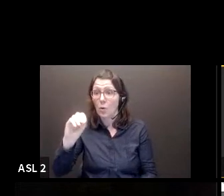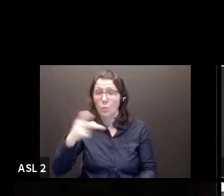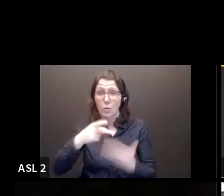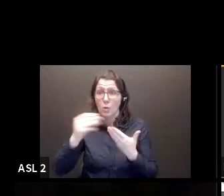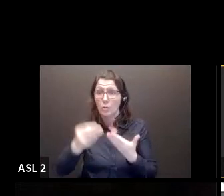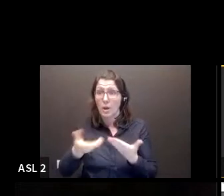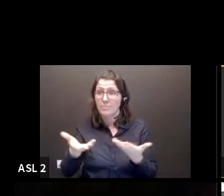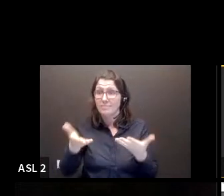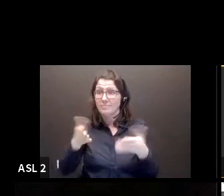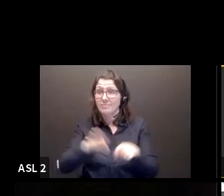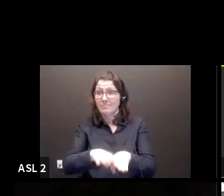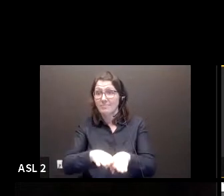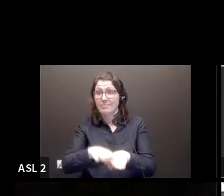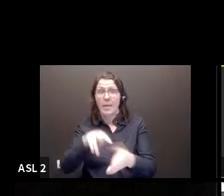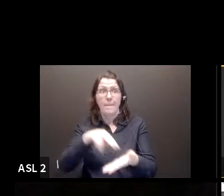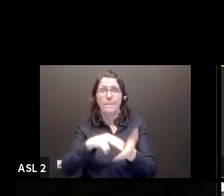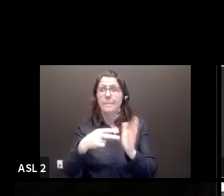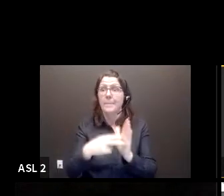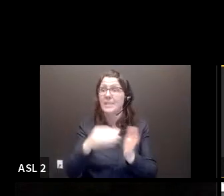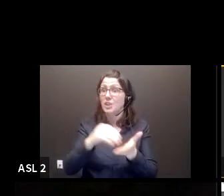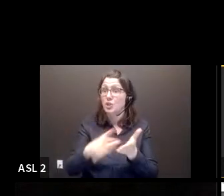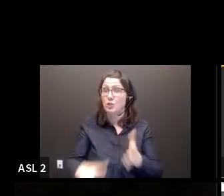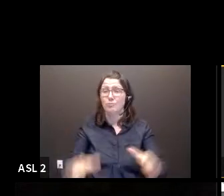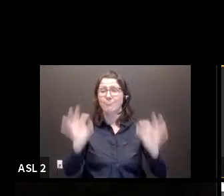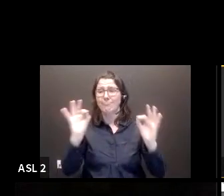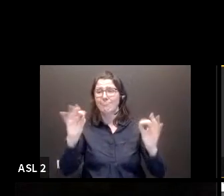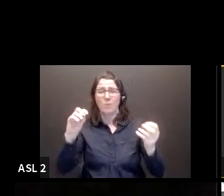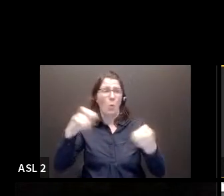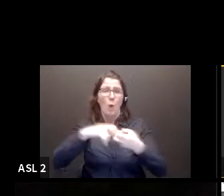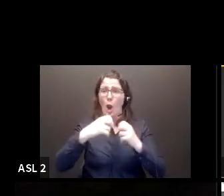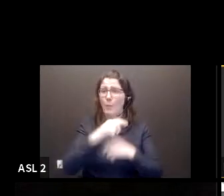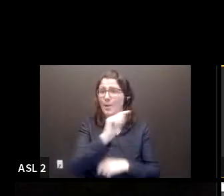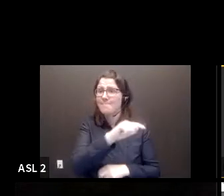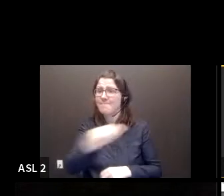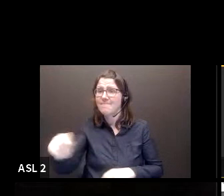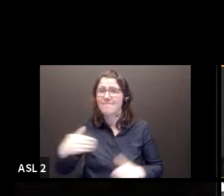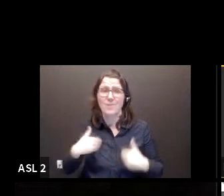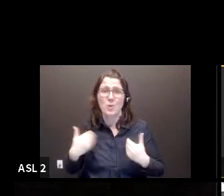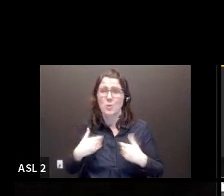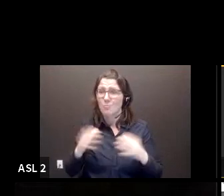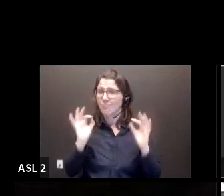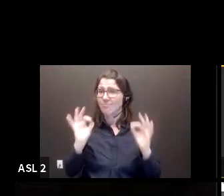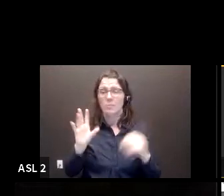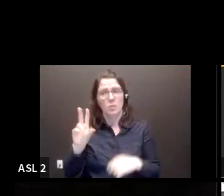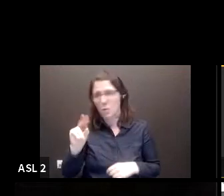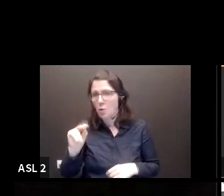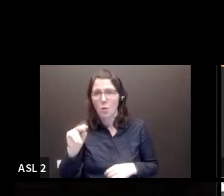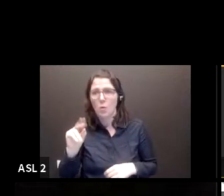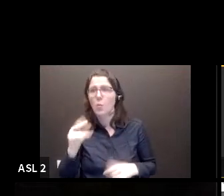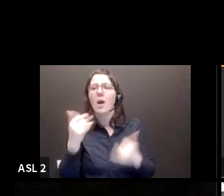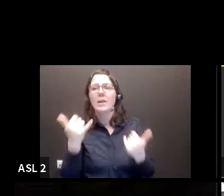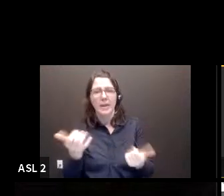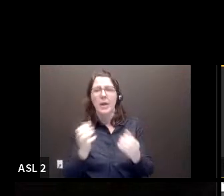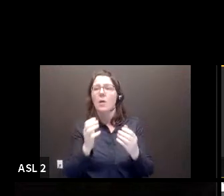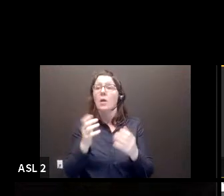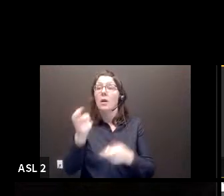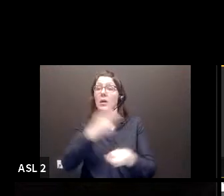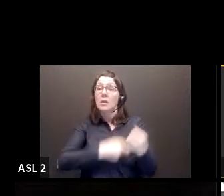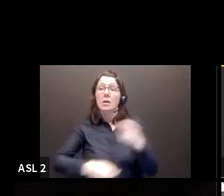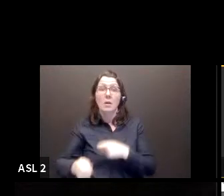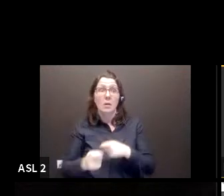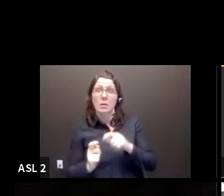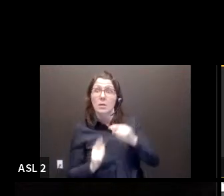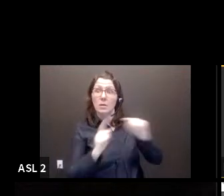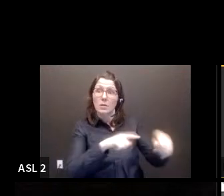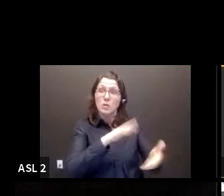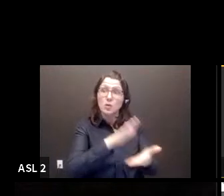um the the amount of work that they're now doing is uh is allowed to see more of a community based uh working directly with all other services but don't forget we